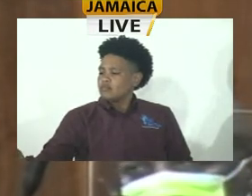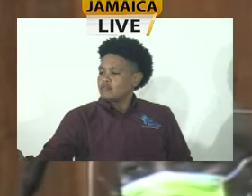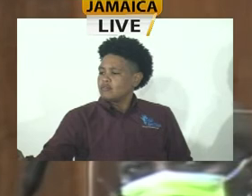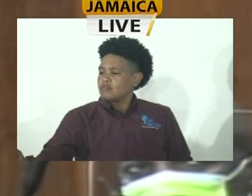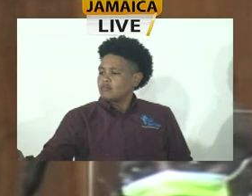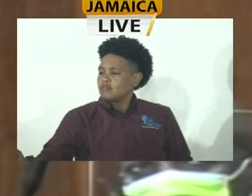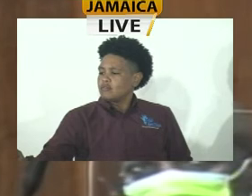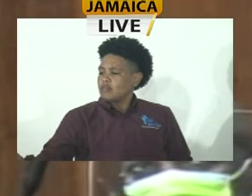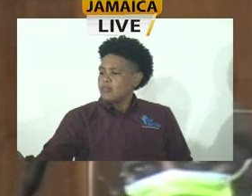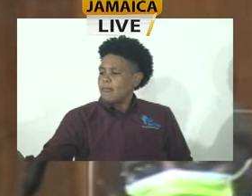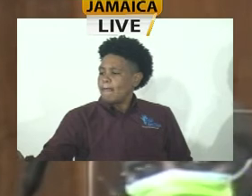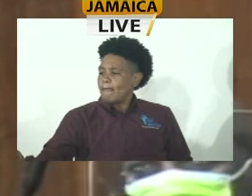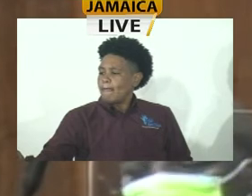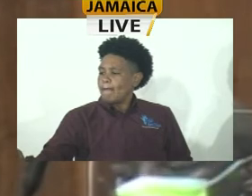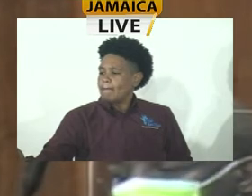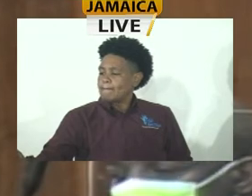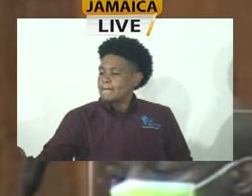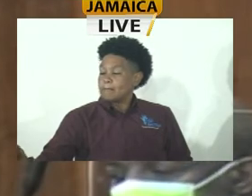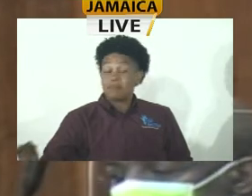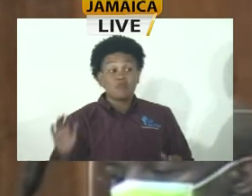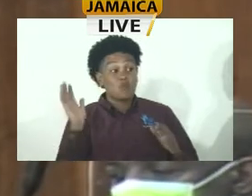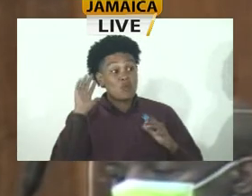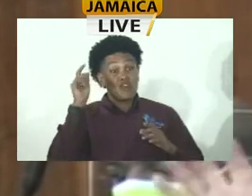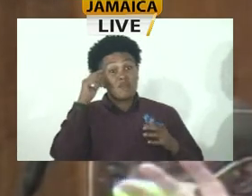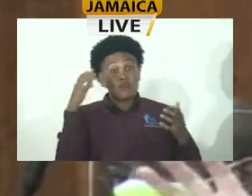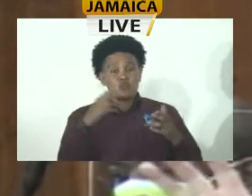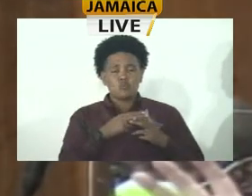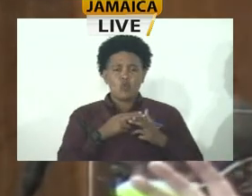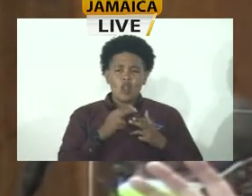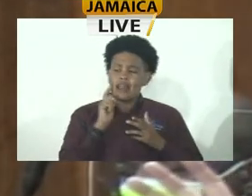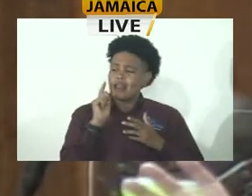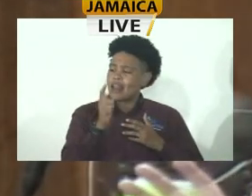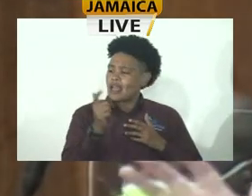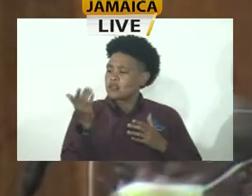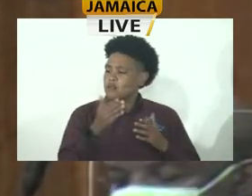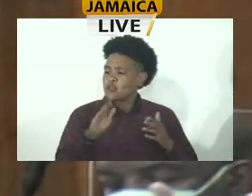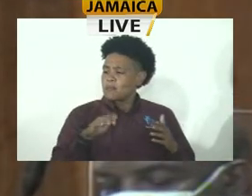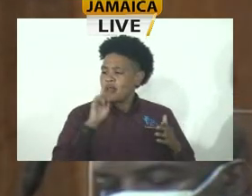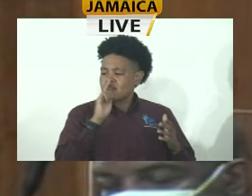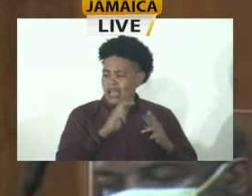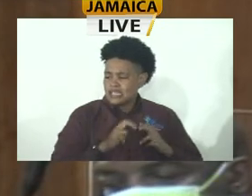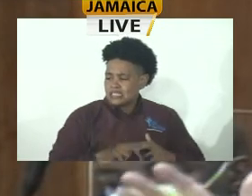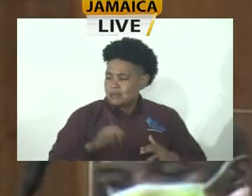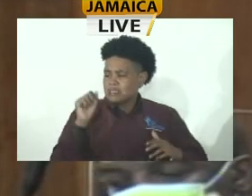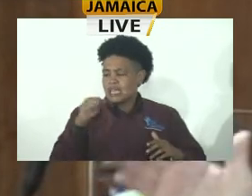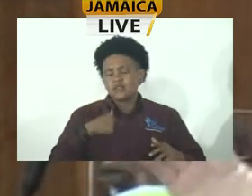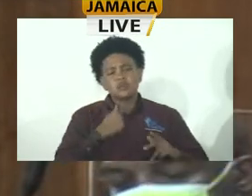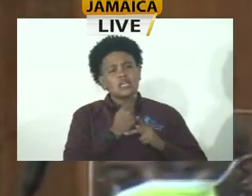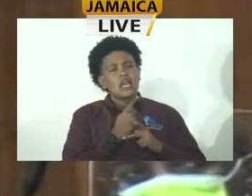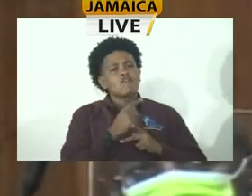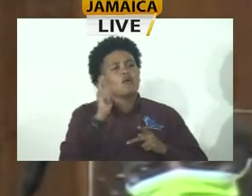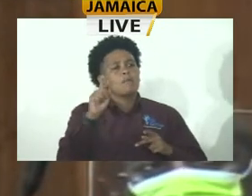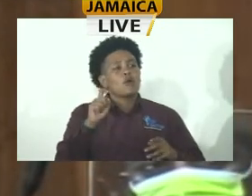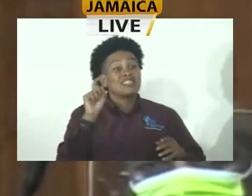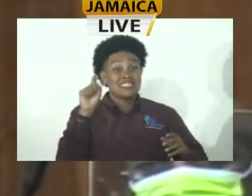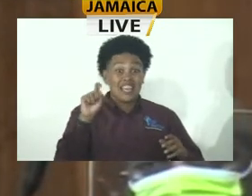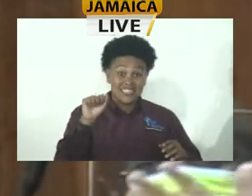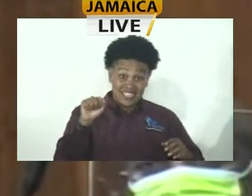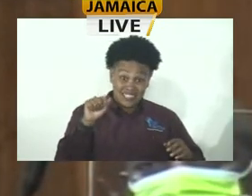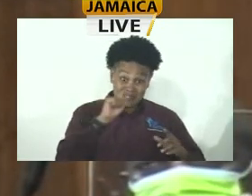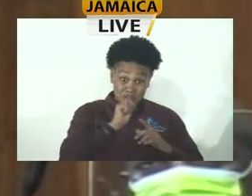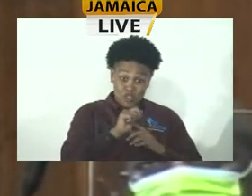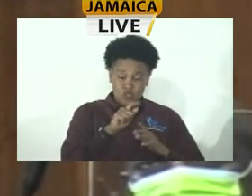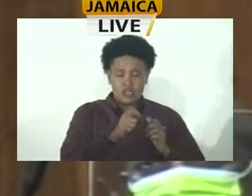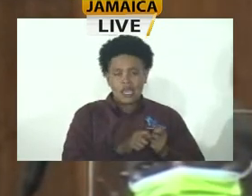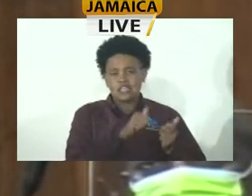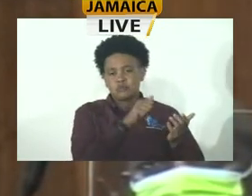parliament for us to examine it because yes we must be careful yes we must make sure that when we expunge a record that that